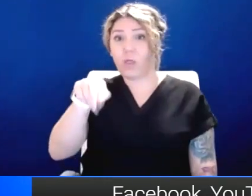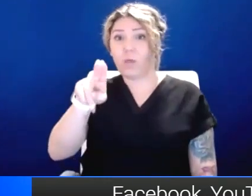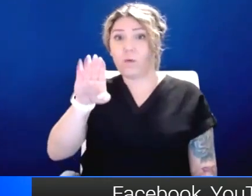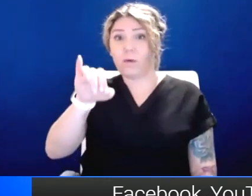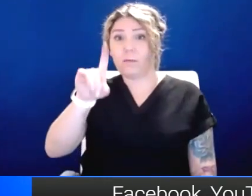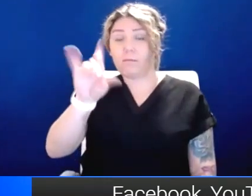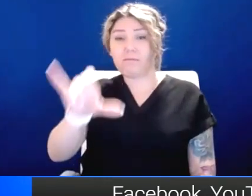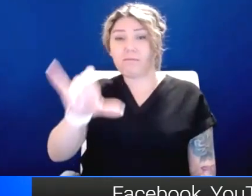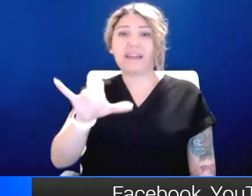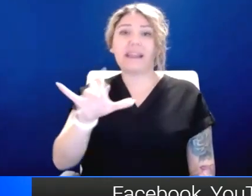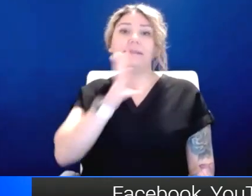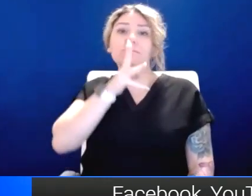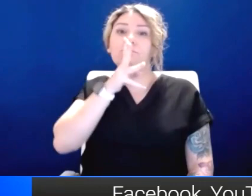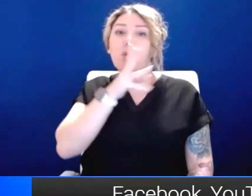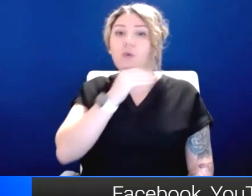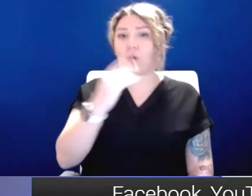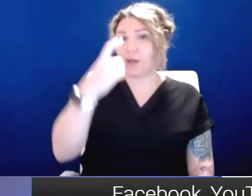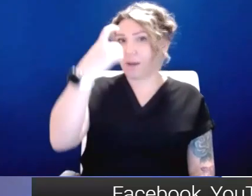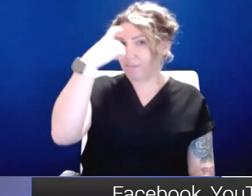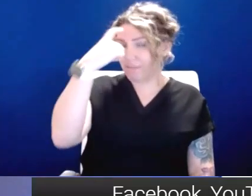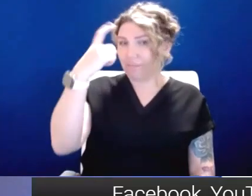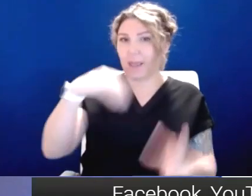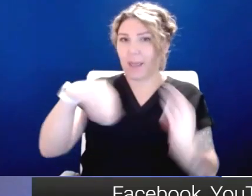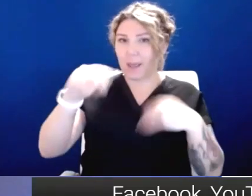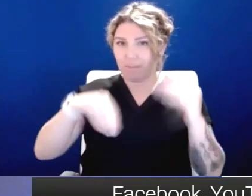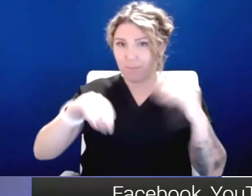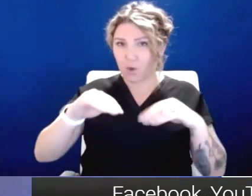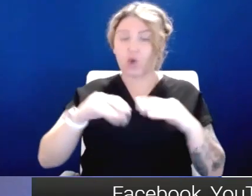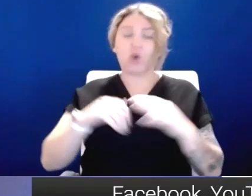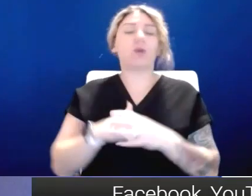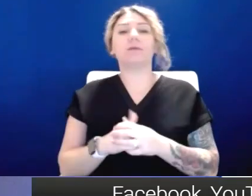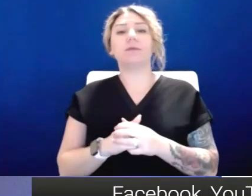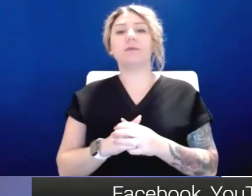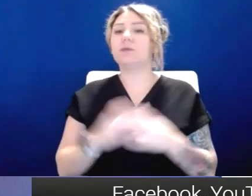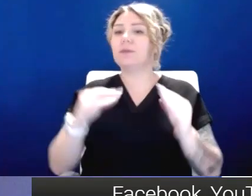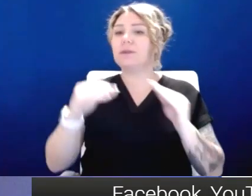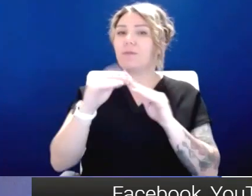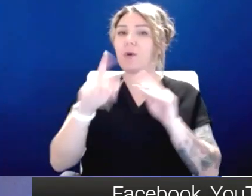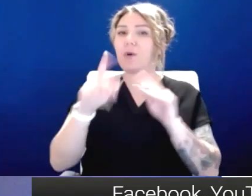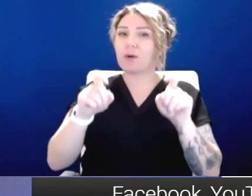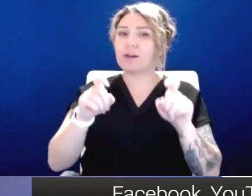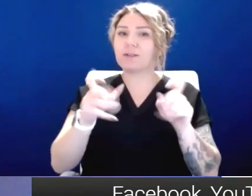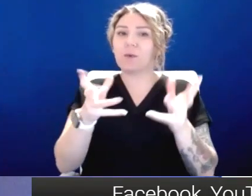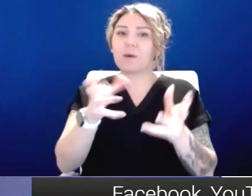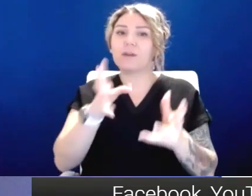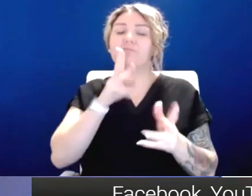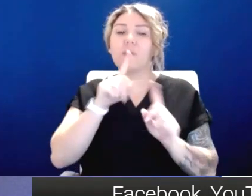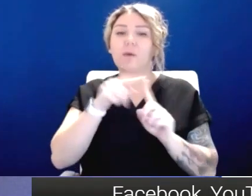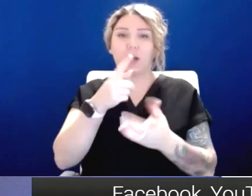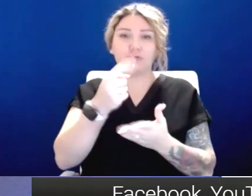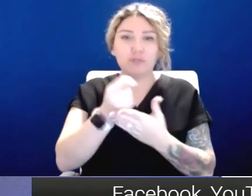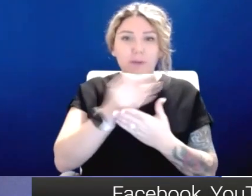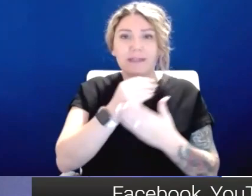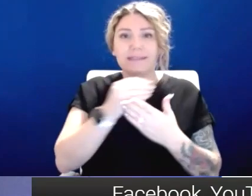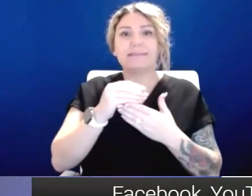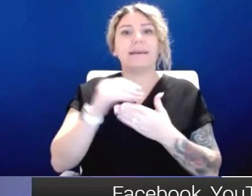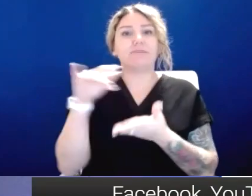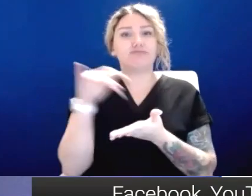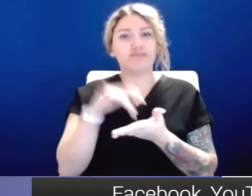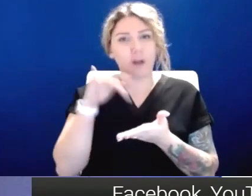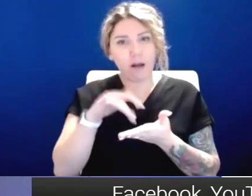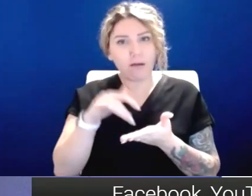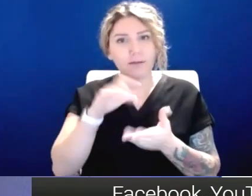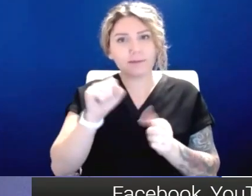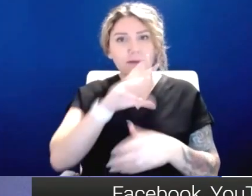and memory issues begin together. So we'll take some more questions here in just a moment. I want to talk about some treatments and some trials that people can participate in just a moment.